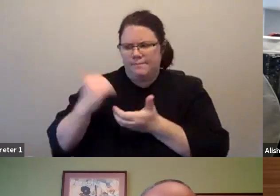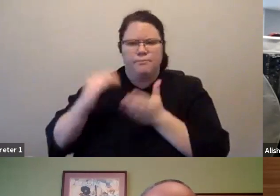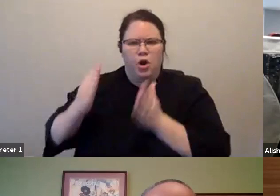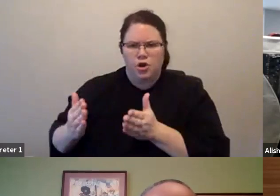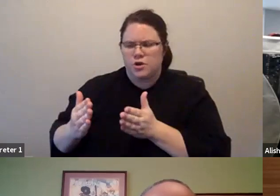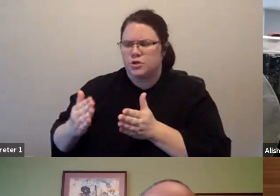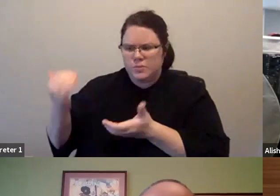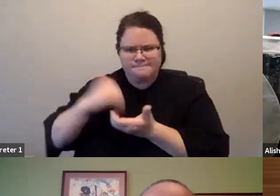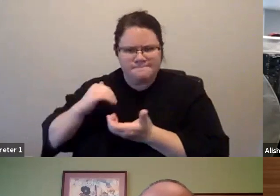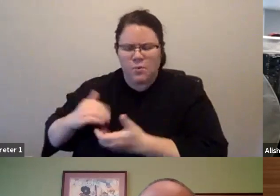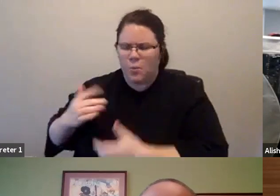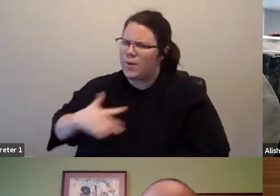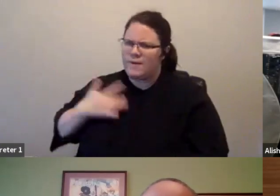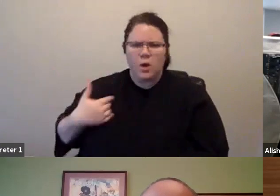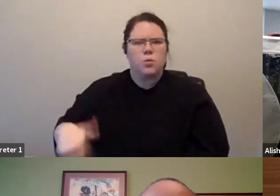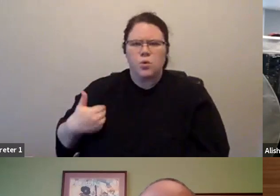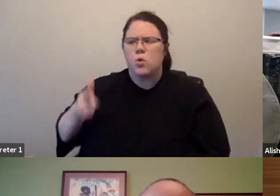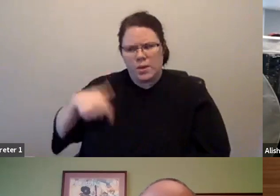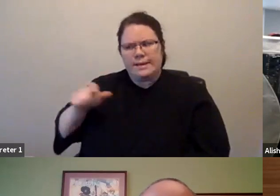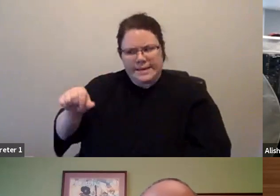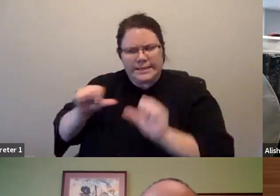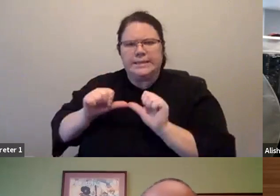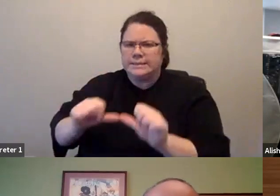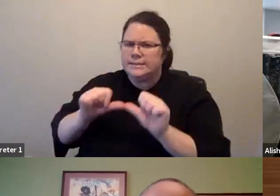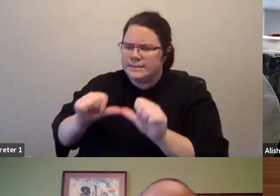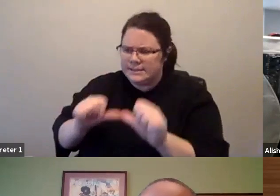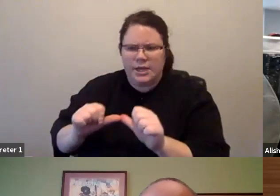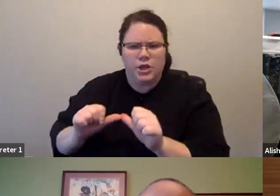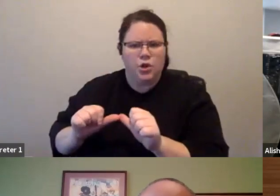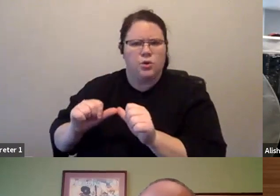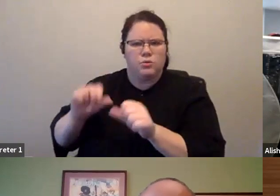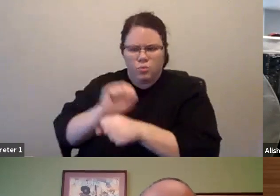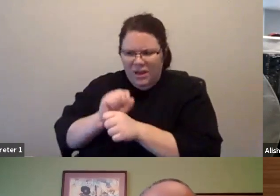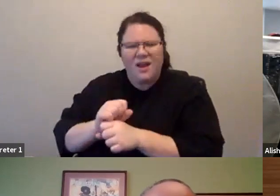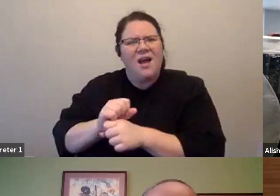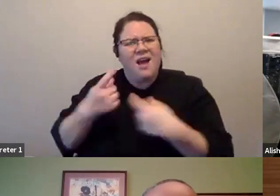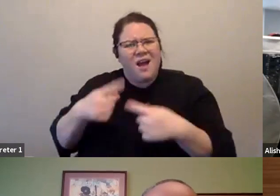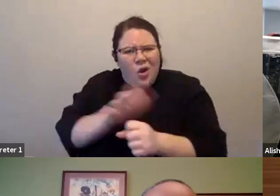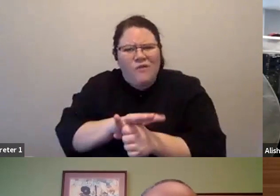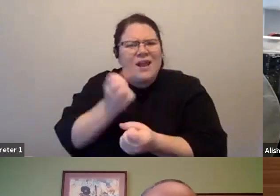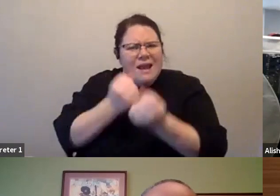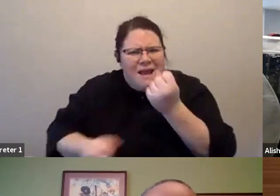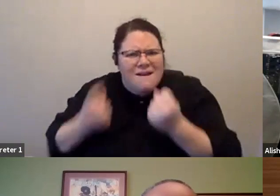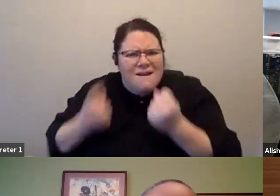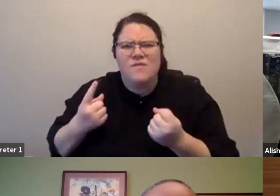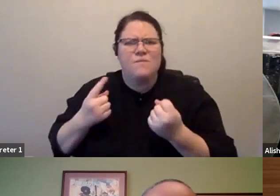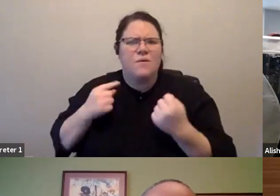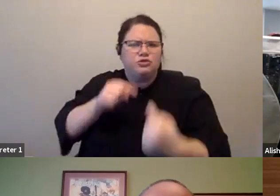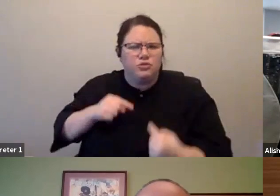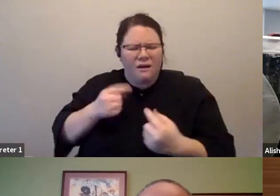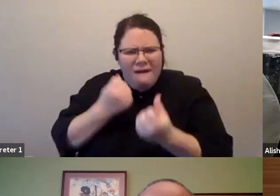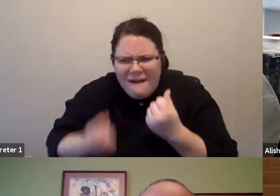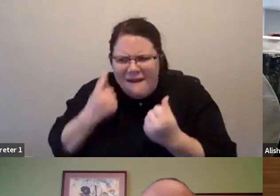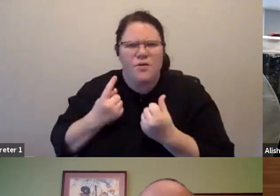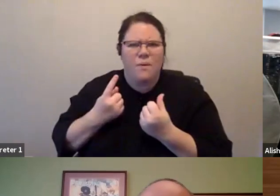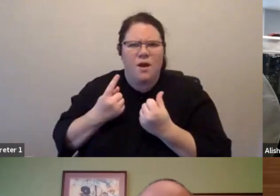we really felt strongly that we needed to continue that effort, because everybody was hurting during this period of time. And so, in fact, we had to,